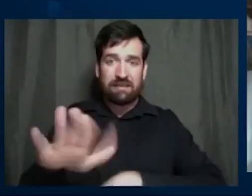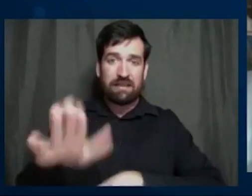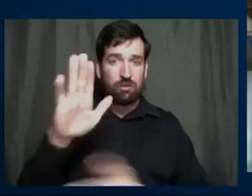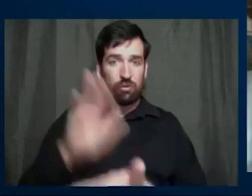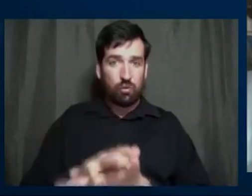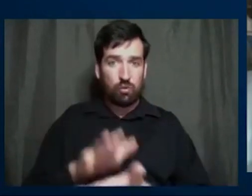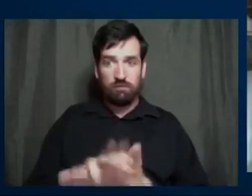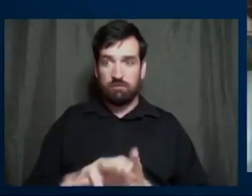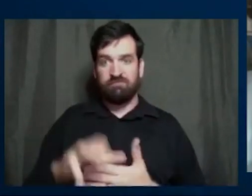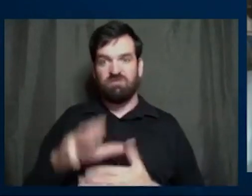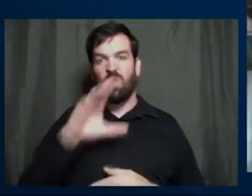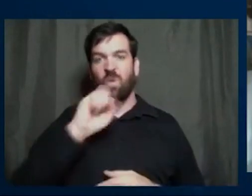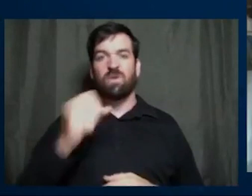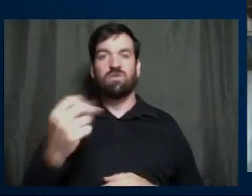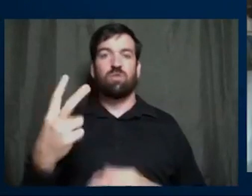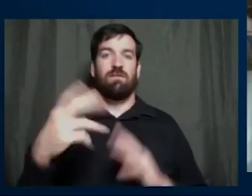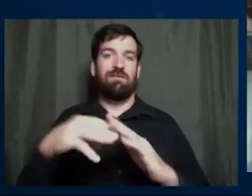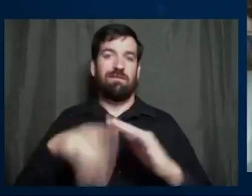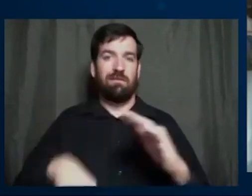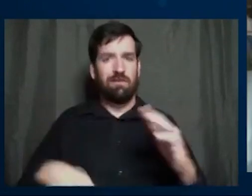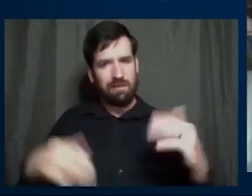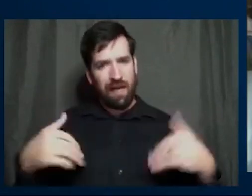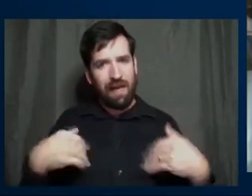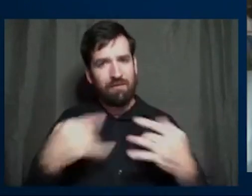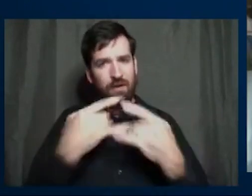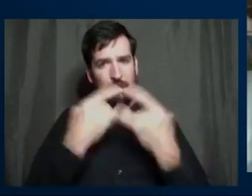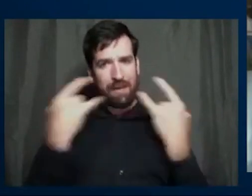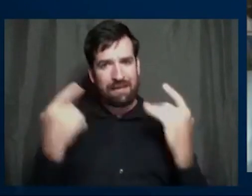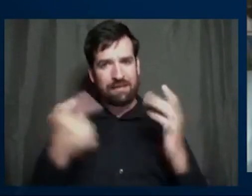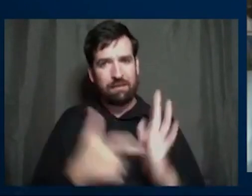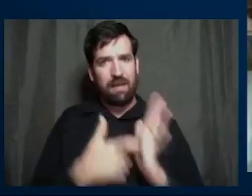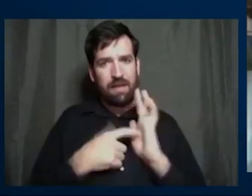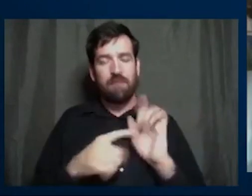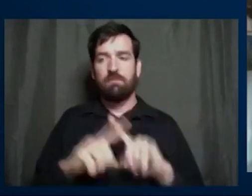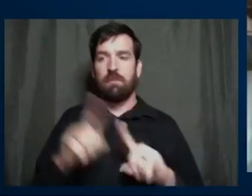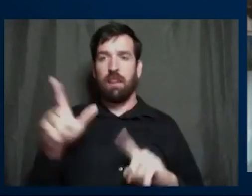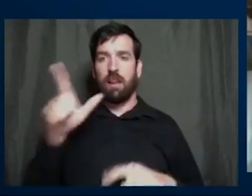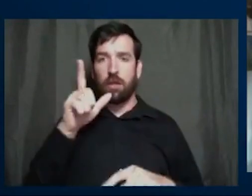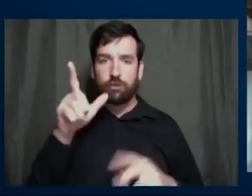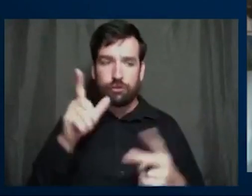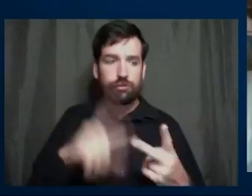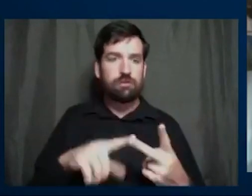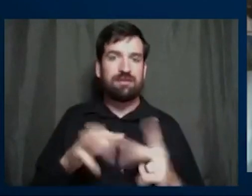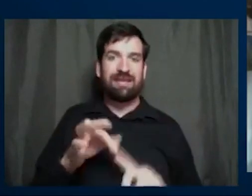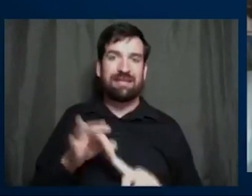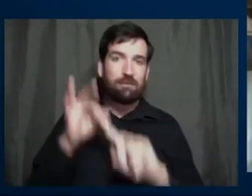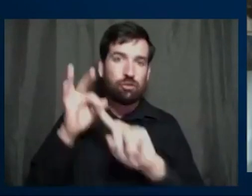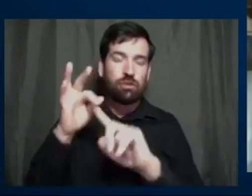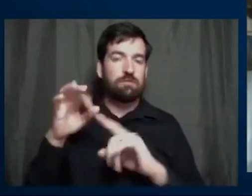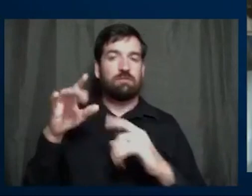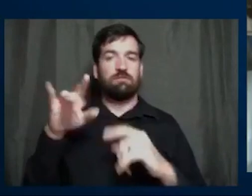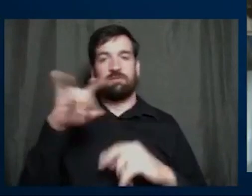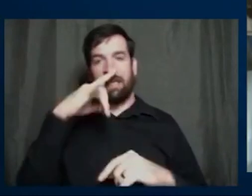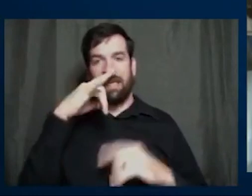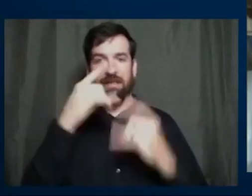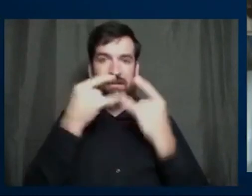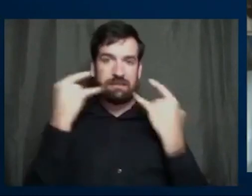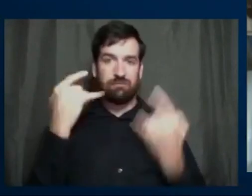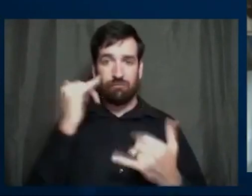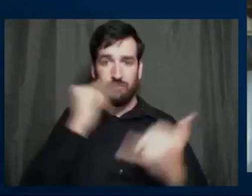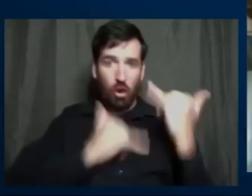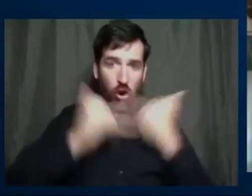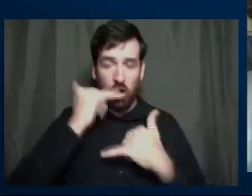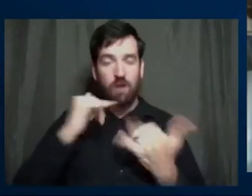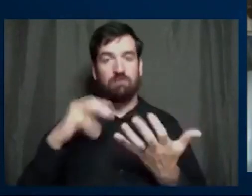12? We have a mask mandate, but lunch and exemptions and kids wearing their masks wrong, she says her anxiety is through the